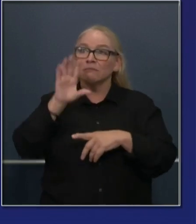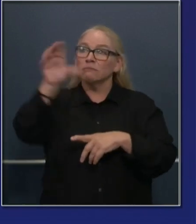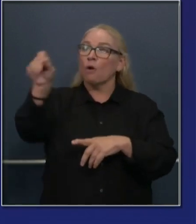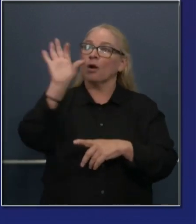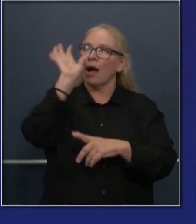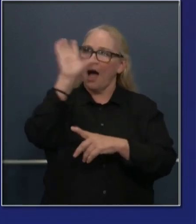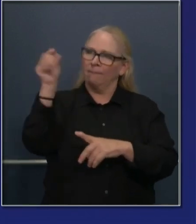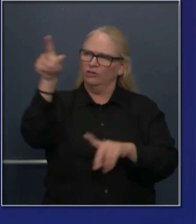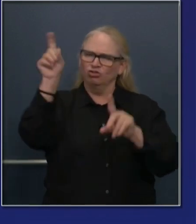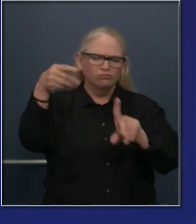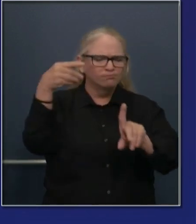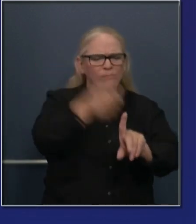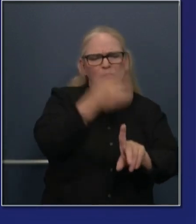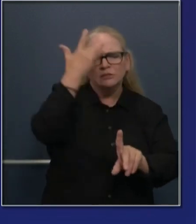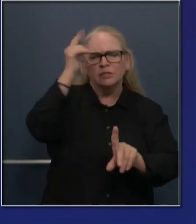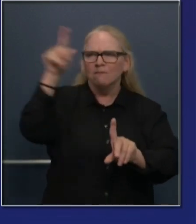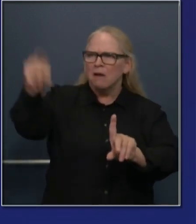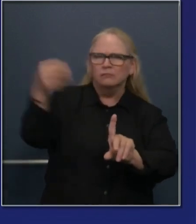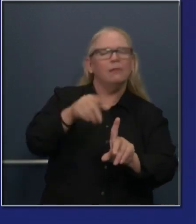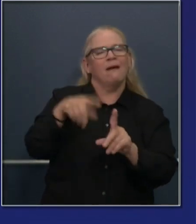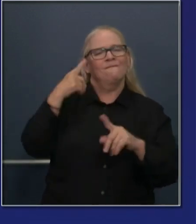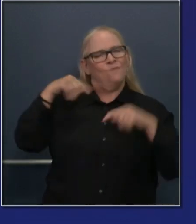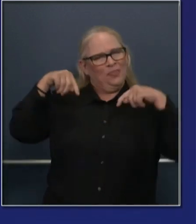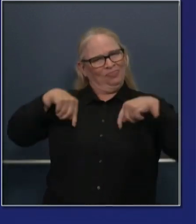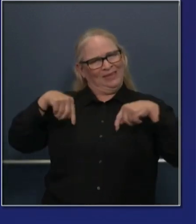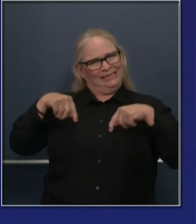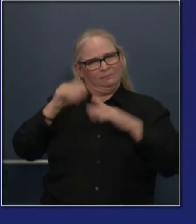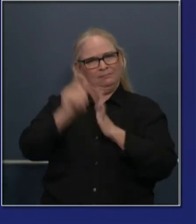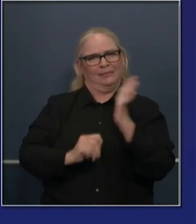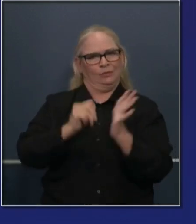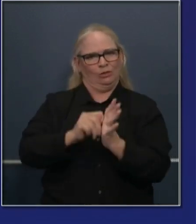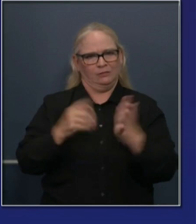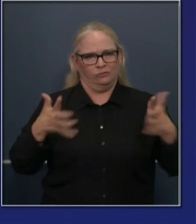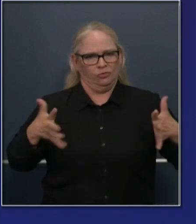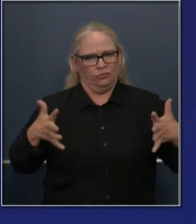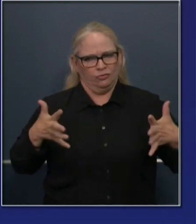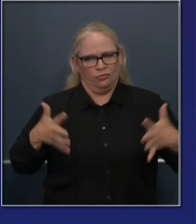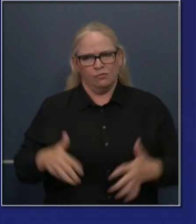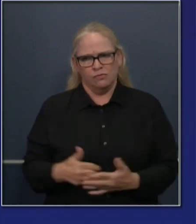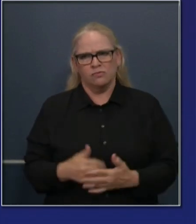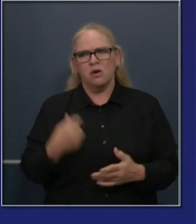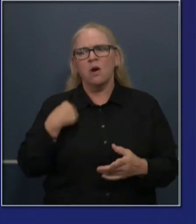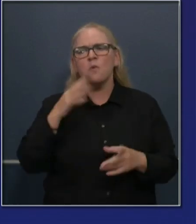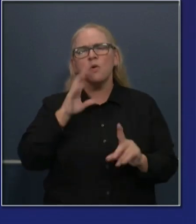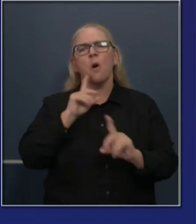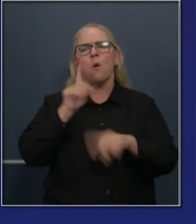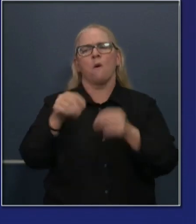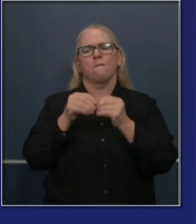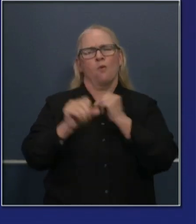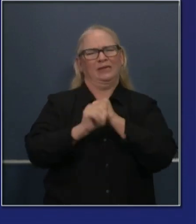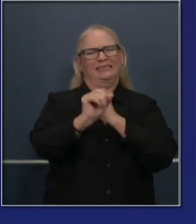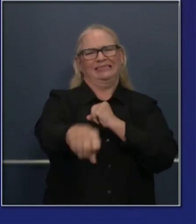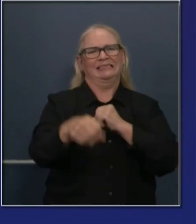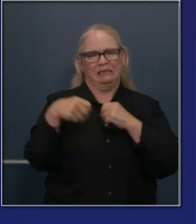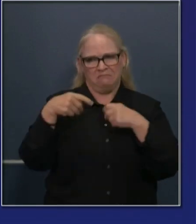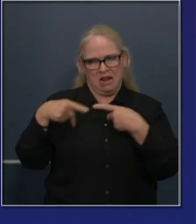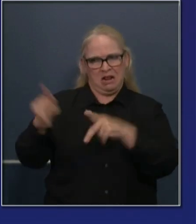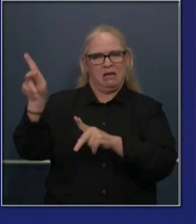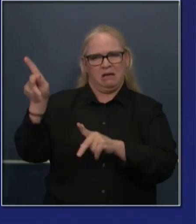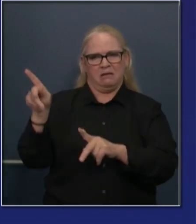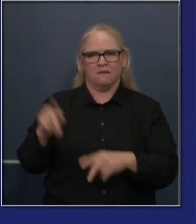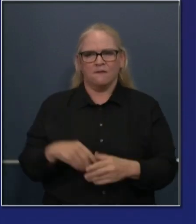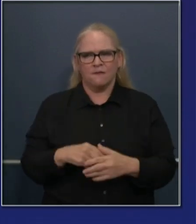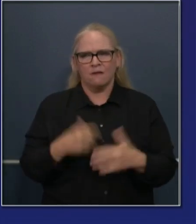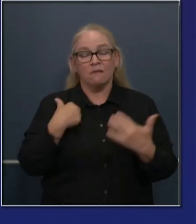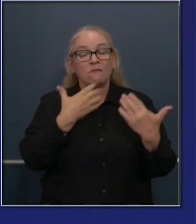in the executive orders. Others want to go further. Some want to offer their own perspective. And we're very grateful for